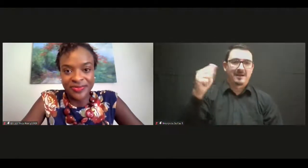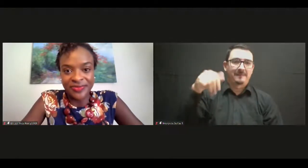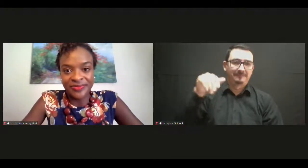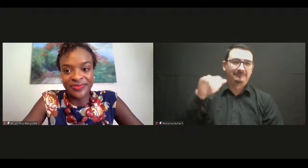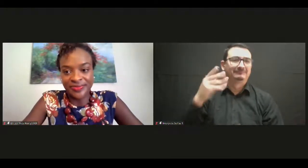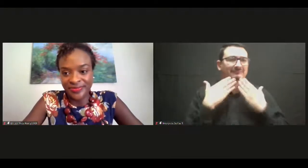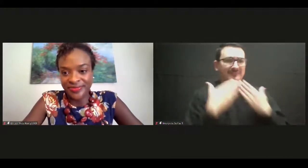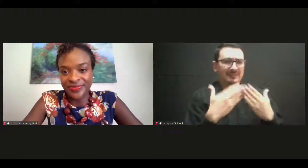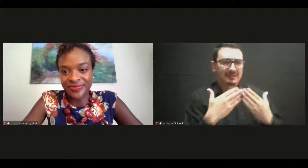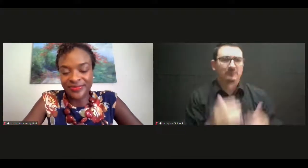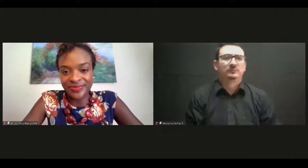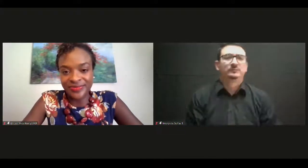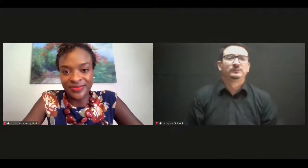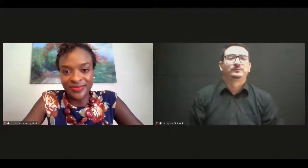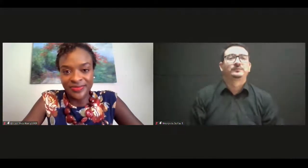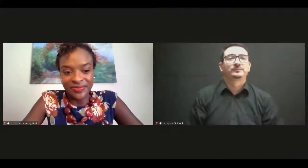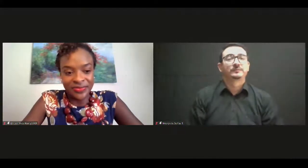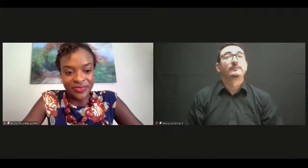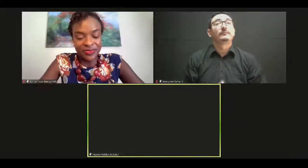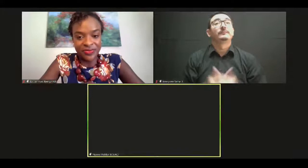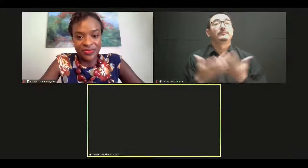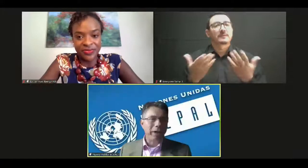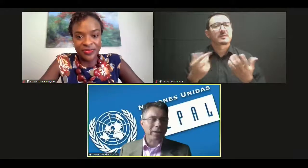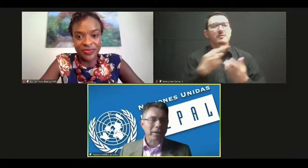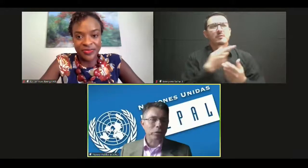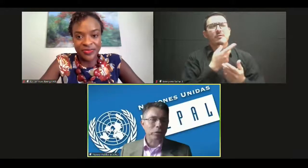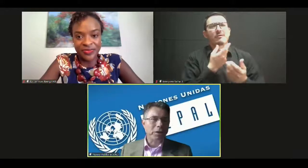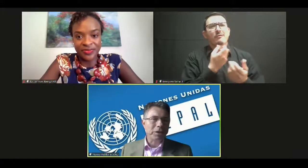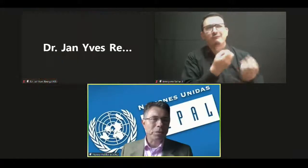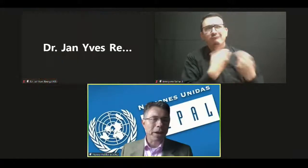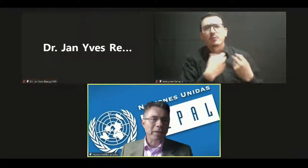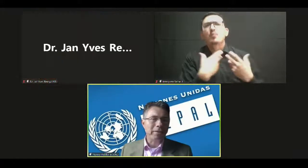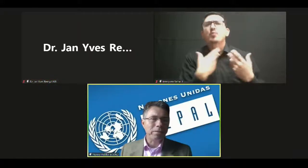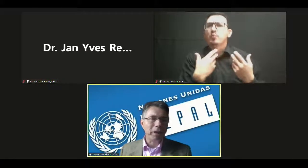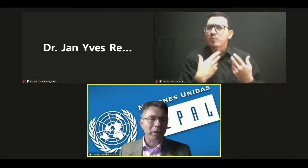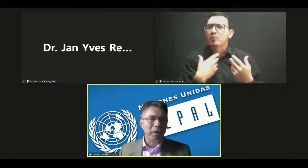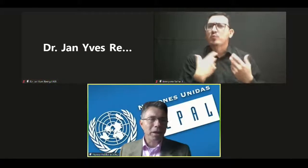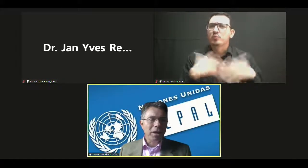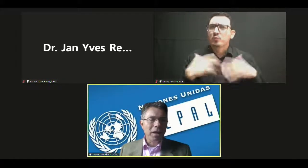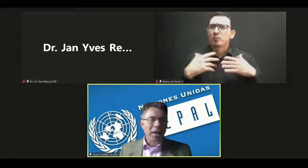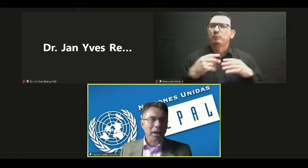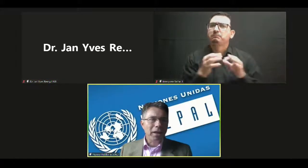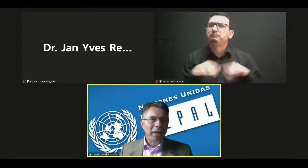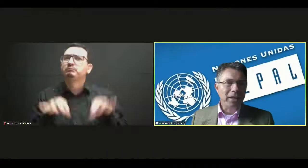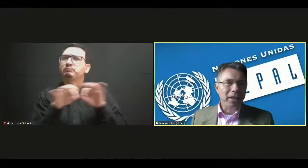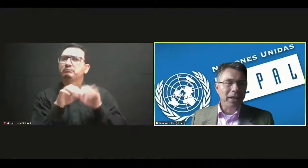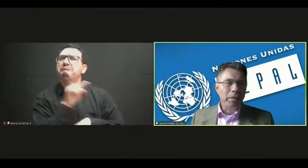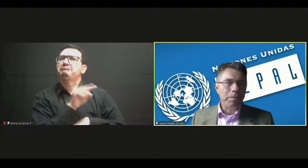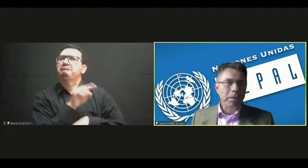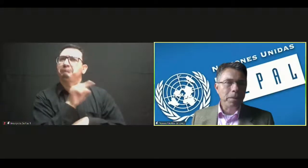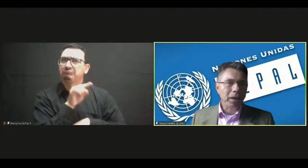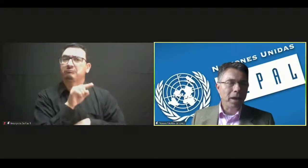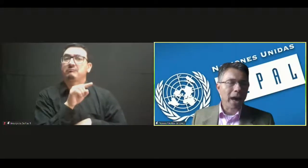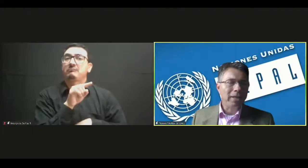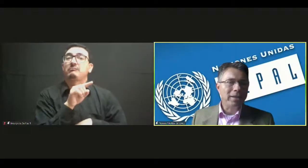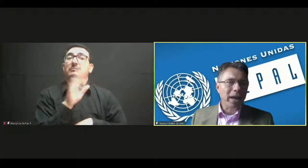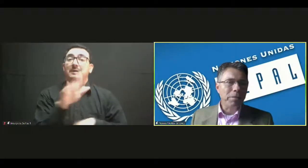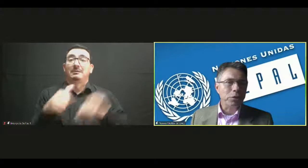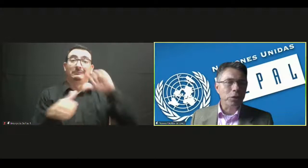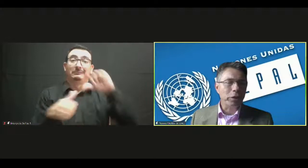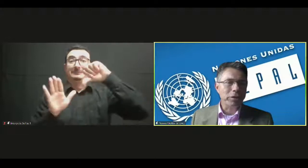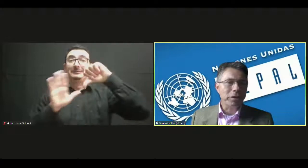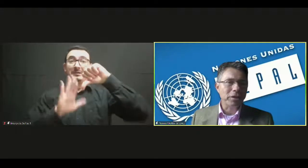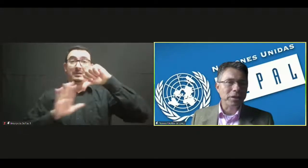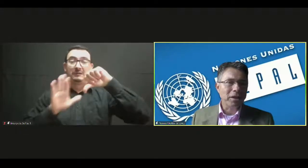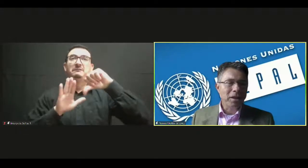Caribbean and Latin America at large are facing to participate better in the